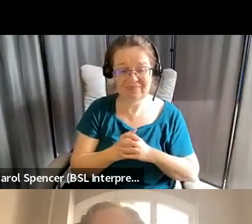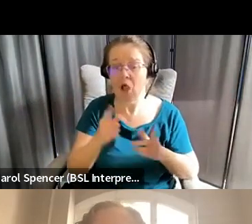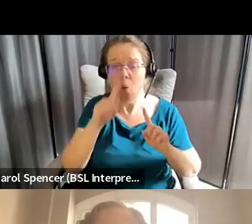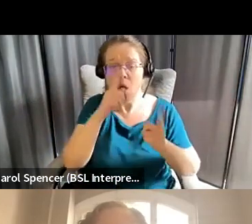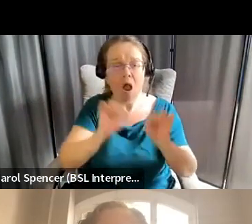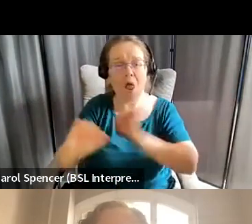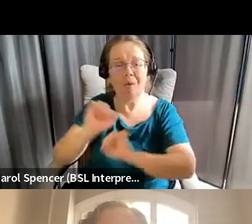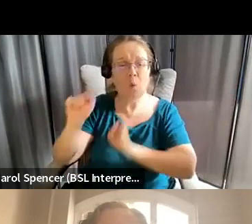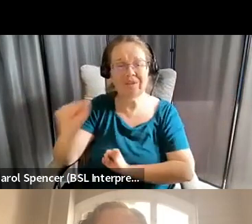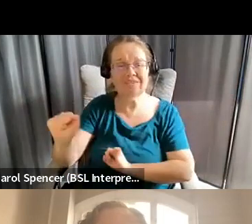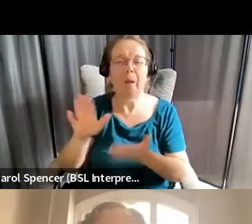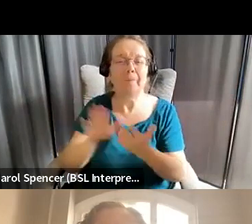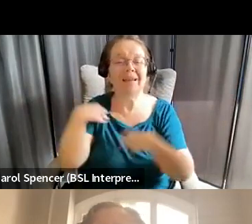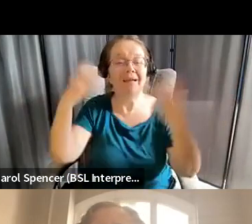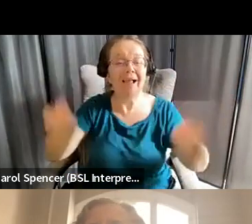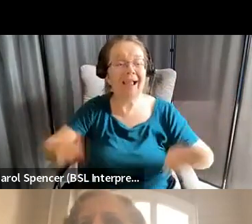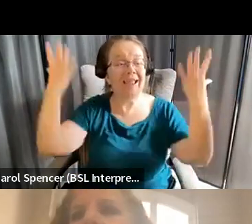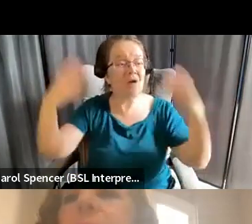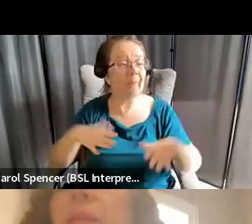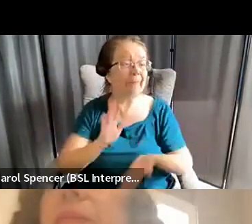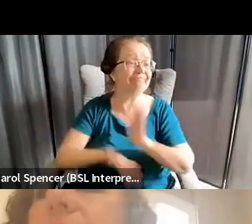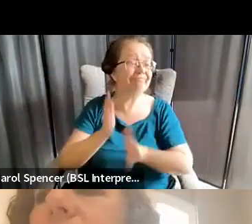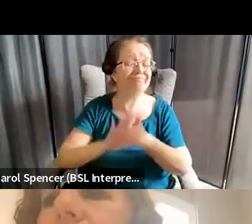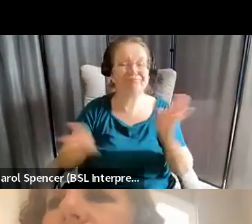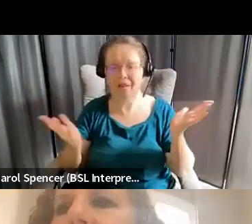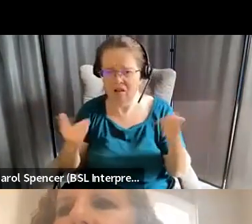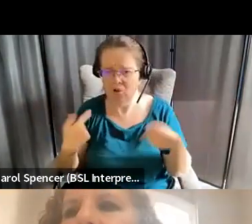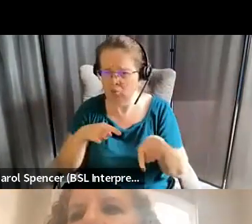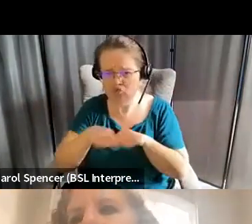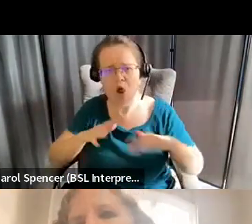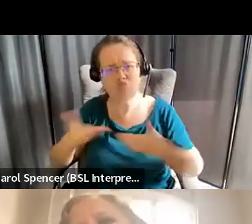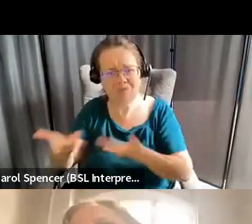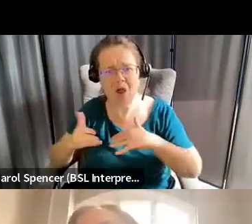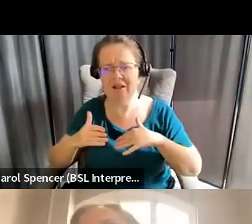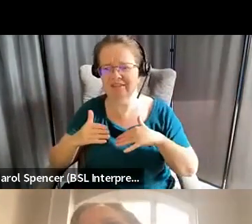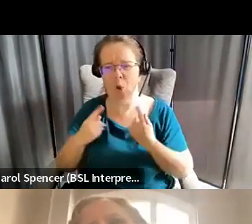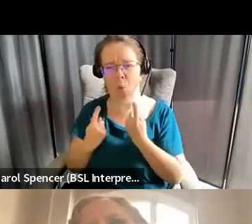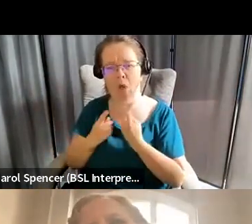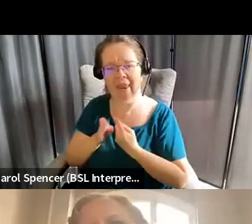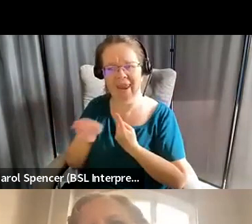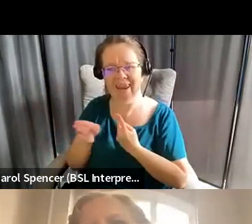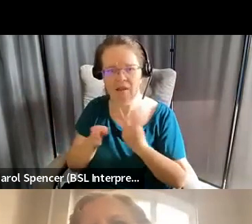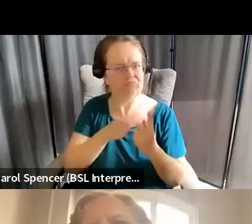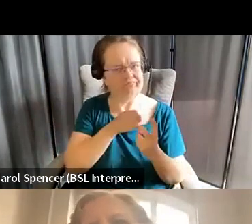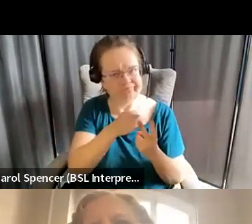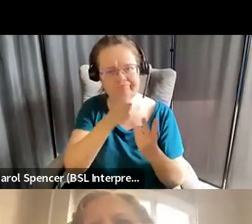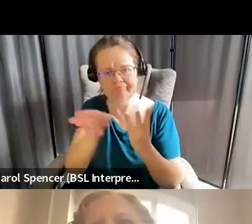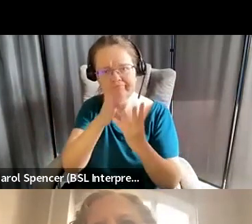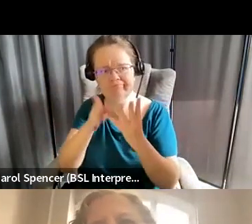unavoidable, but that doesn't mean we shouldn't try our best to provide as many choices and as